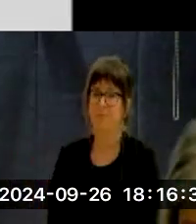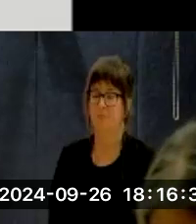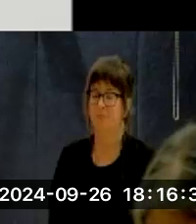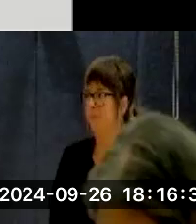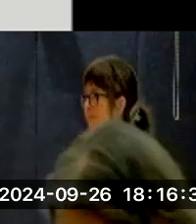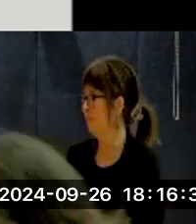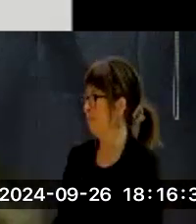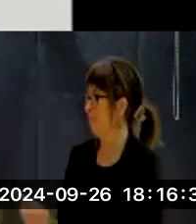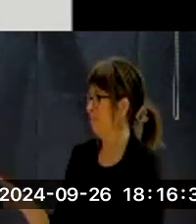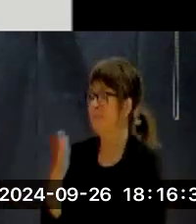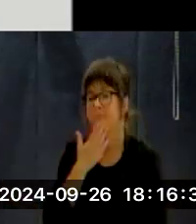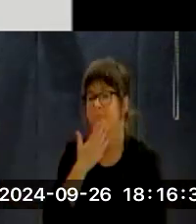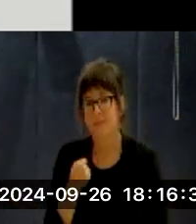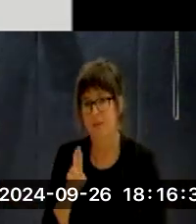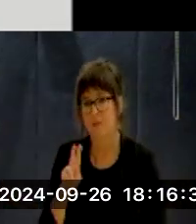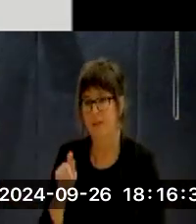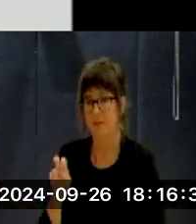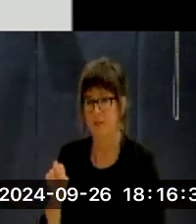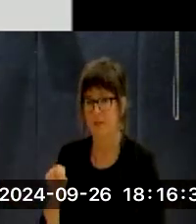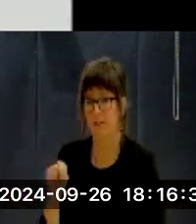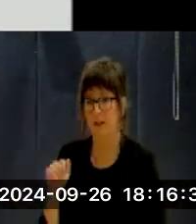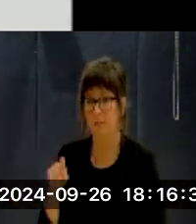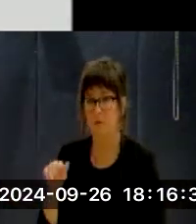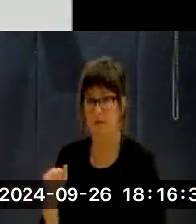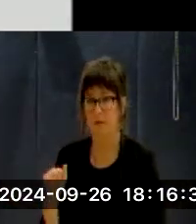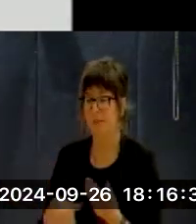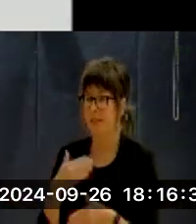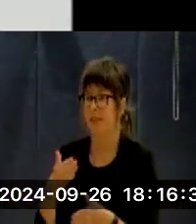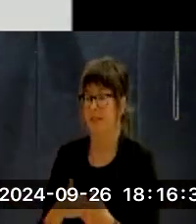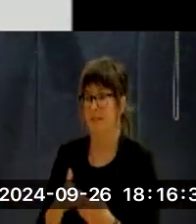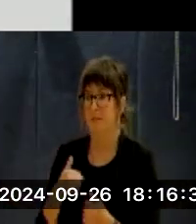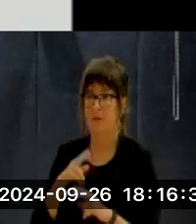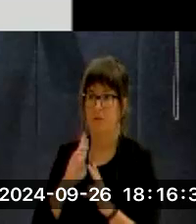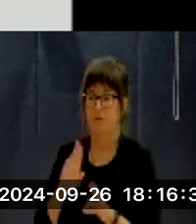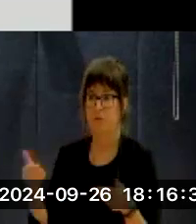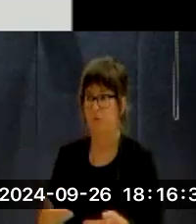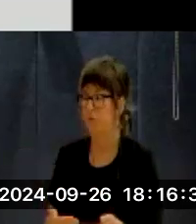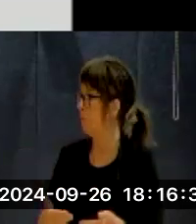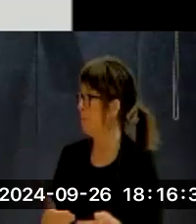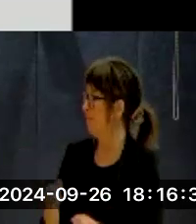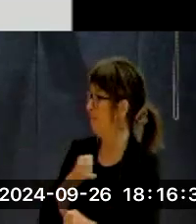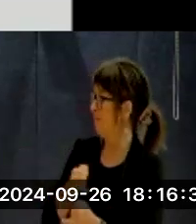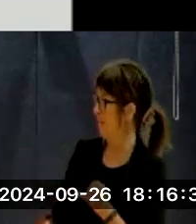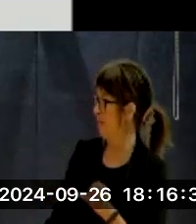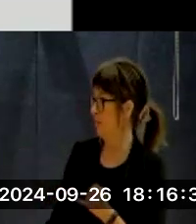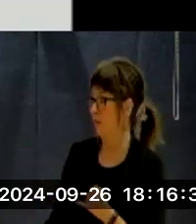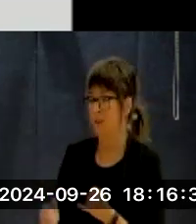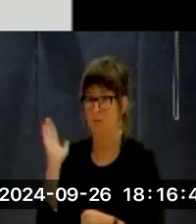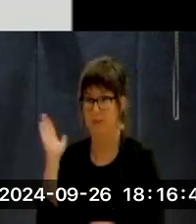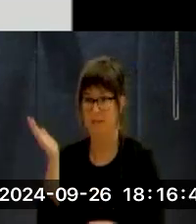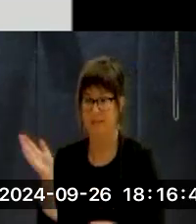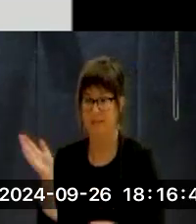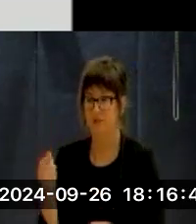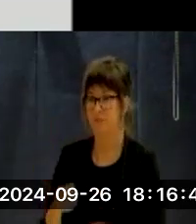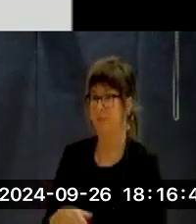Thank you, Dr. Karen Nakamura. Next, I have the pleasure of introducing our final presentation.